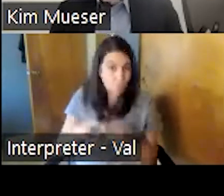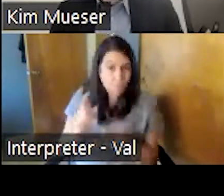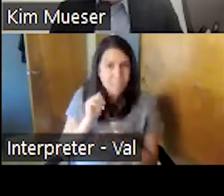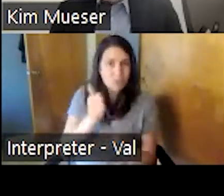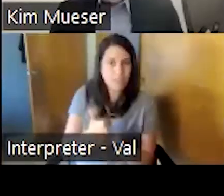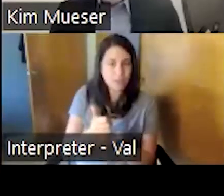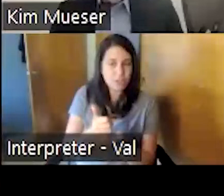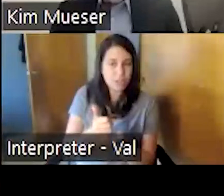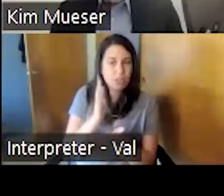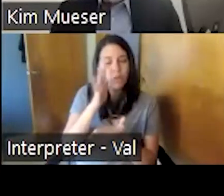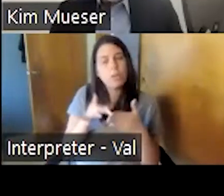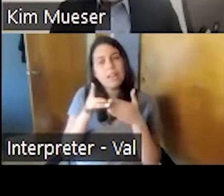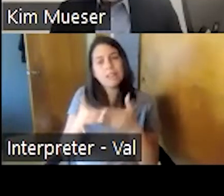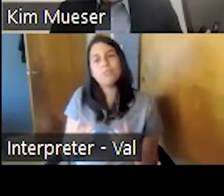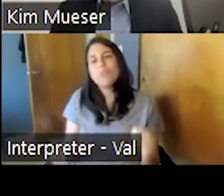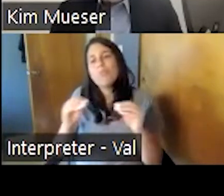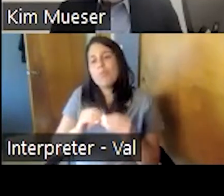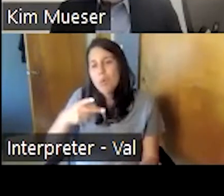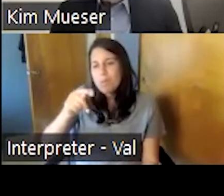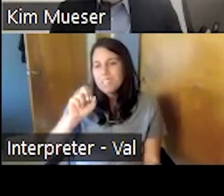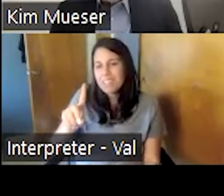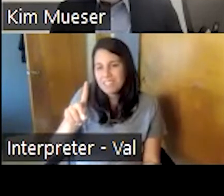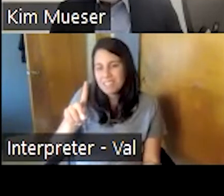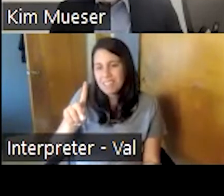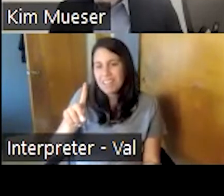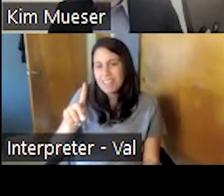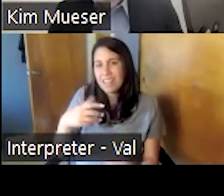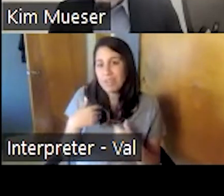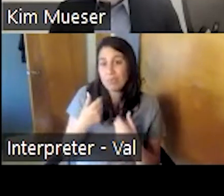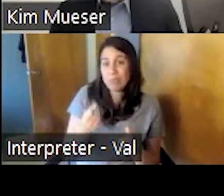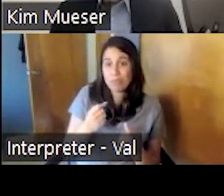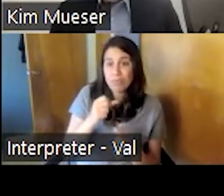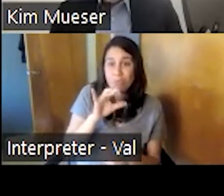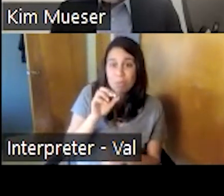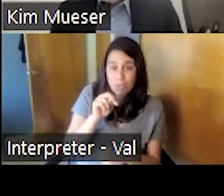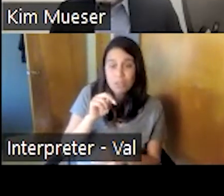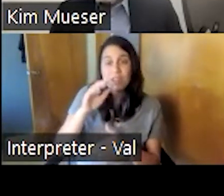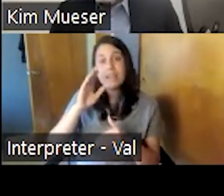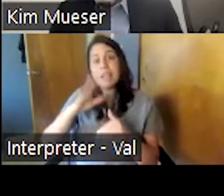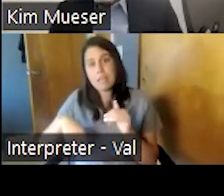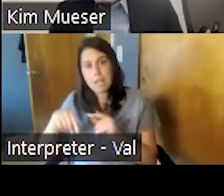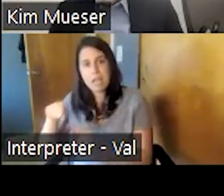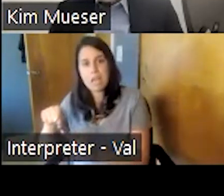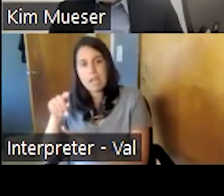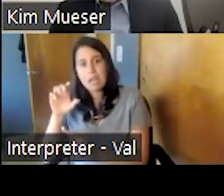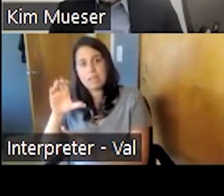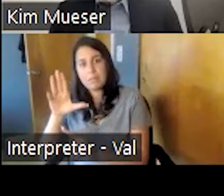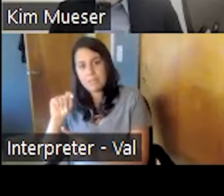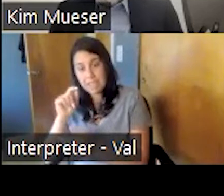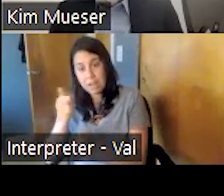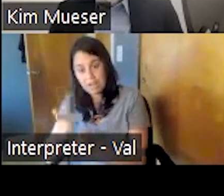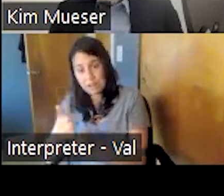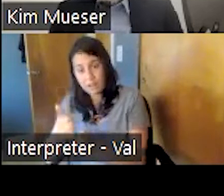likely result in more PTSD remissions per year than an equal investment in the CBT intervention. I will say it was